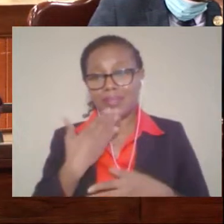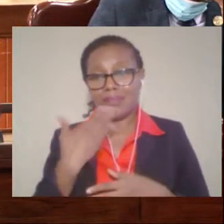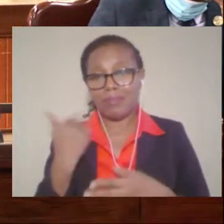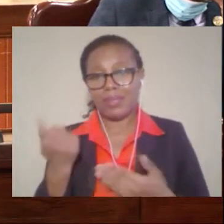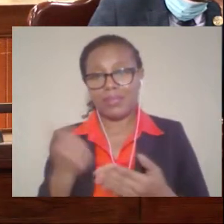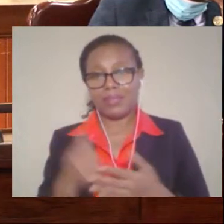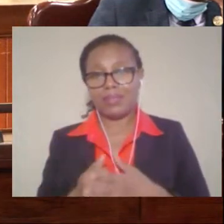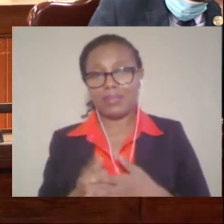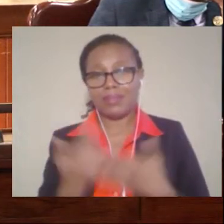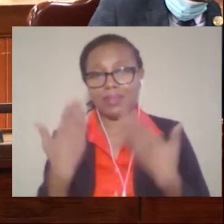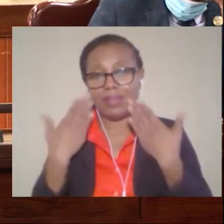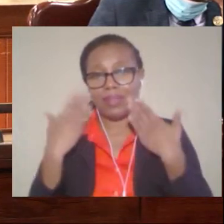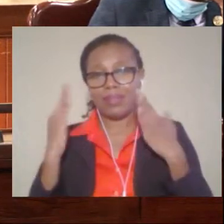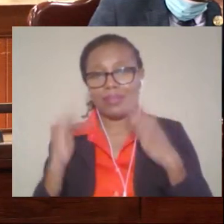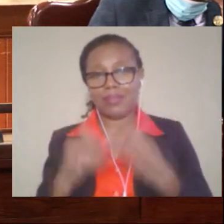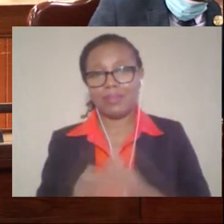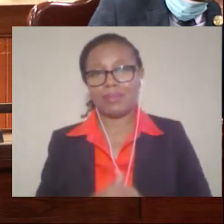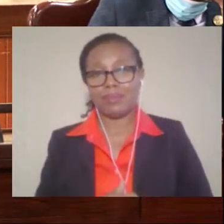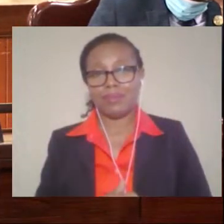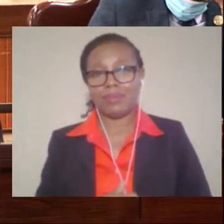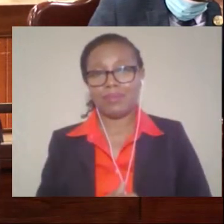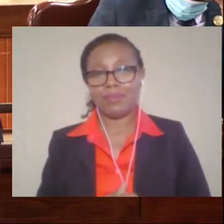that we can do.